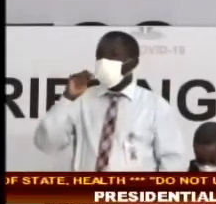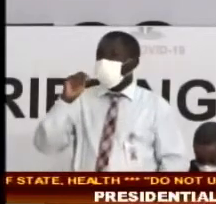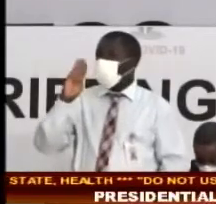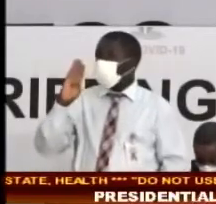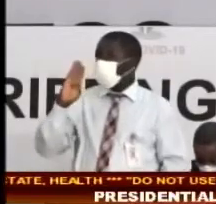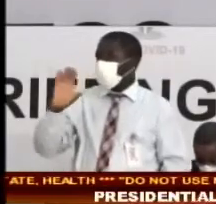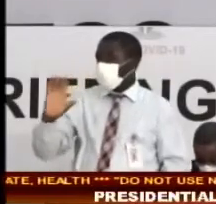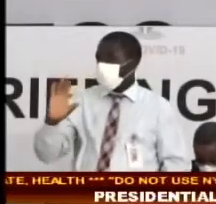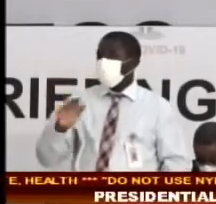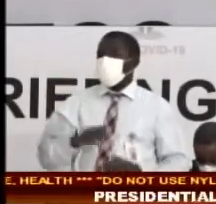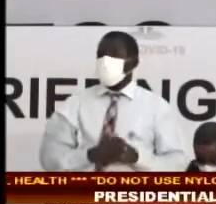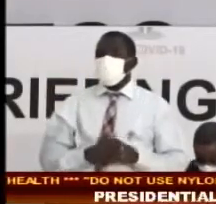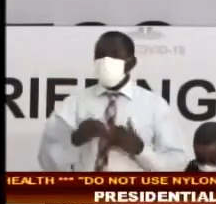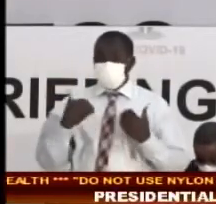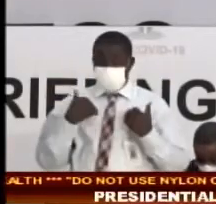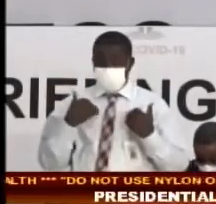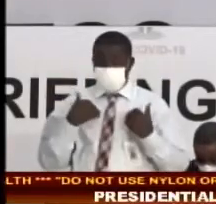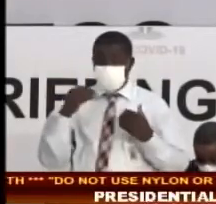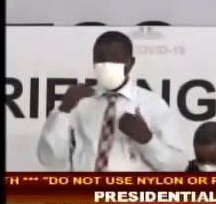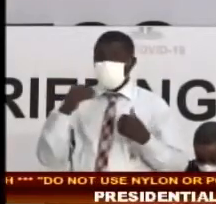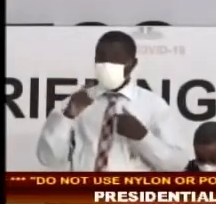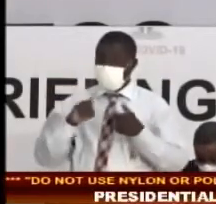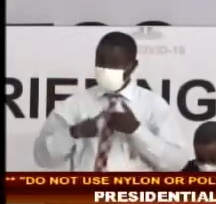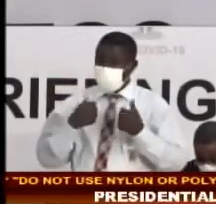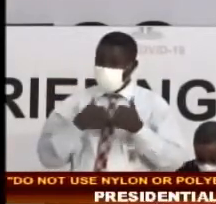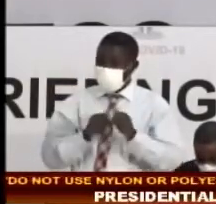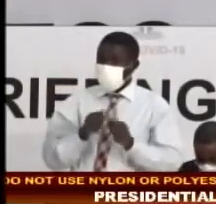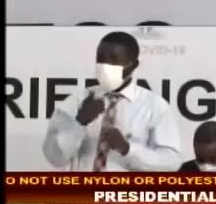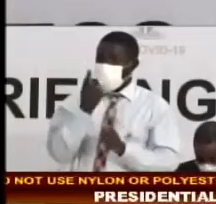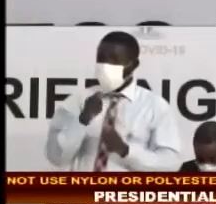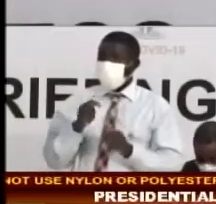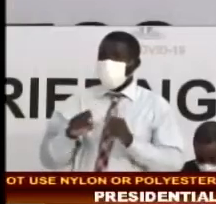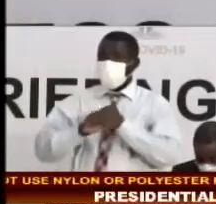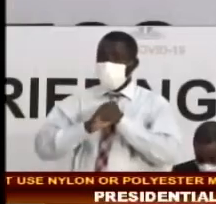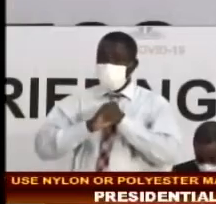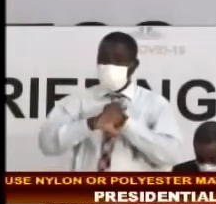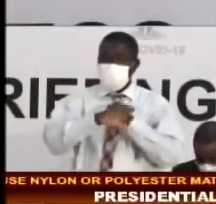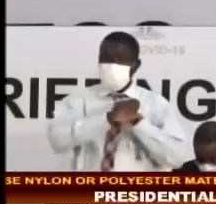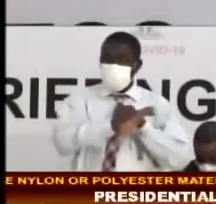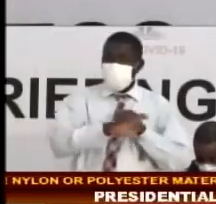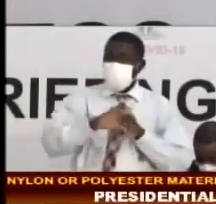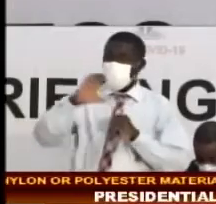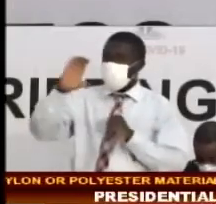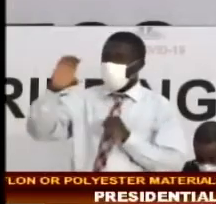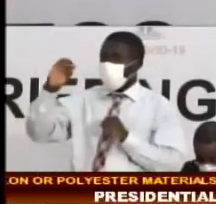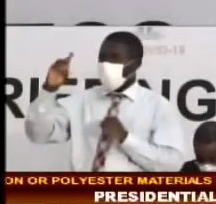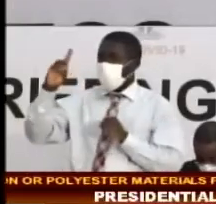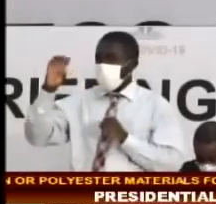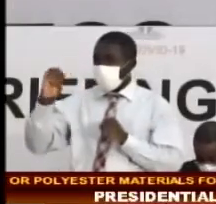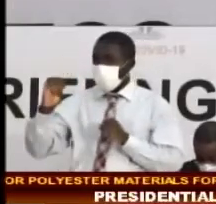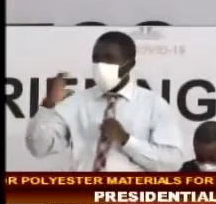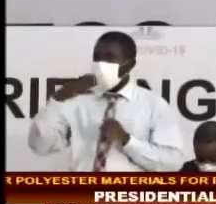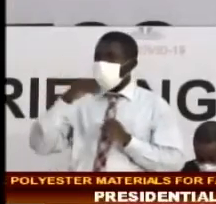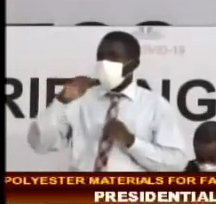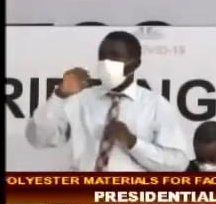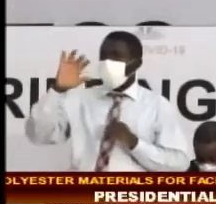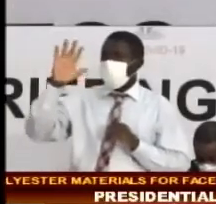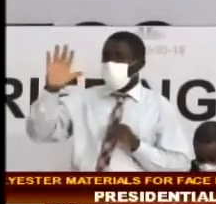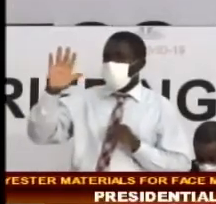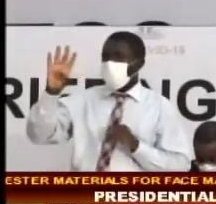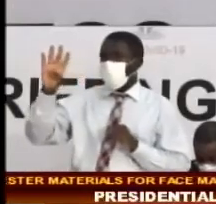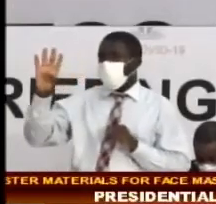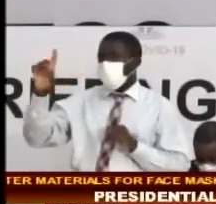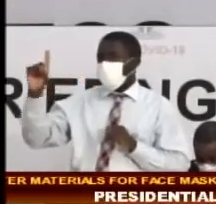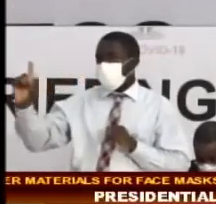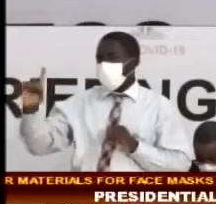relevant sections of the Broadcasting Code. For example, the NBC quoted Section 541,